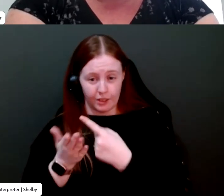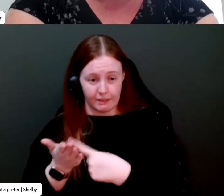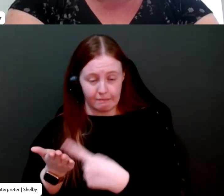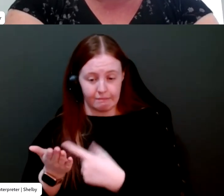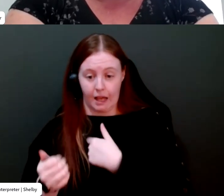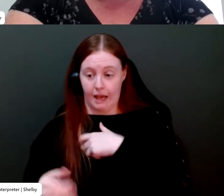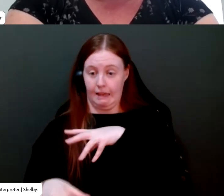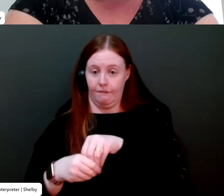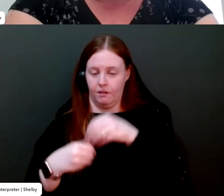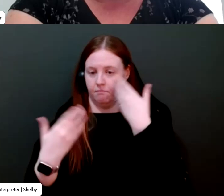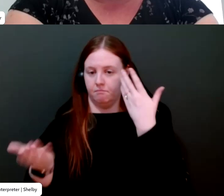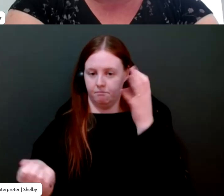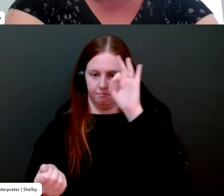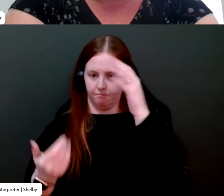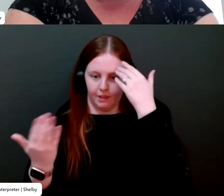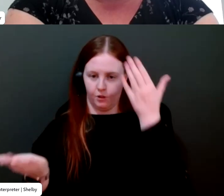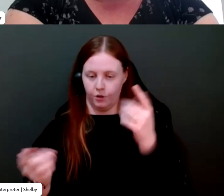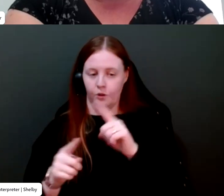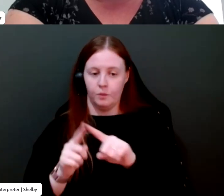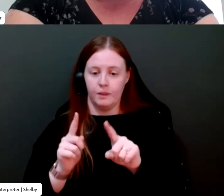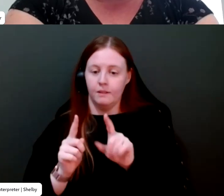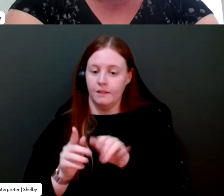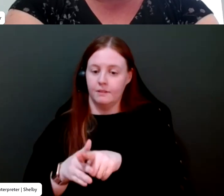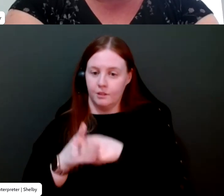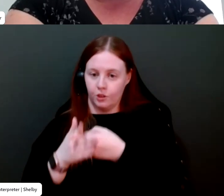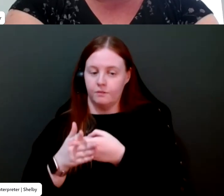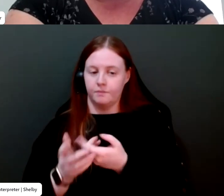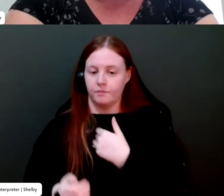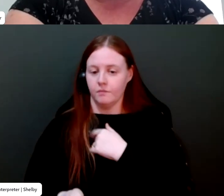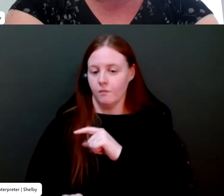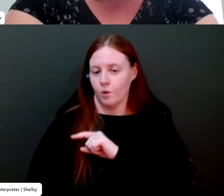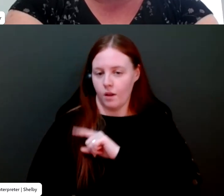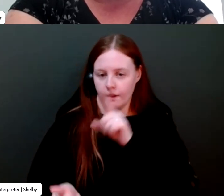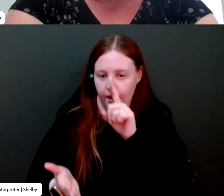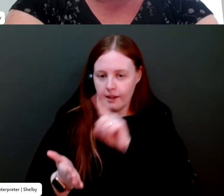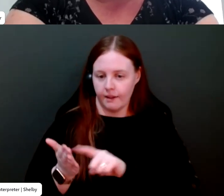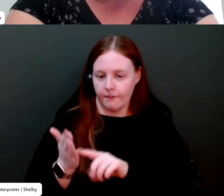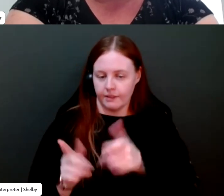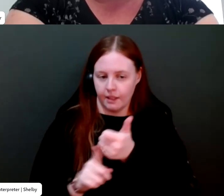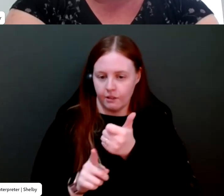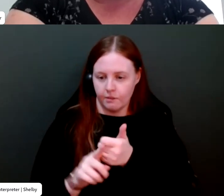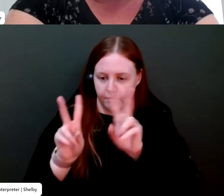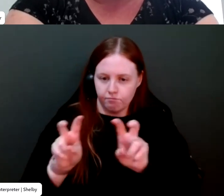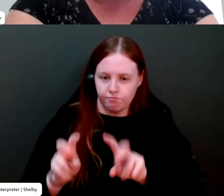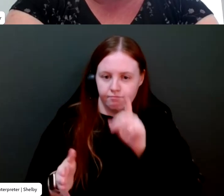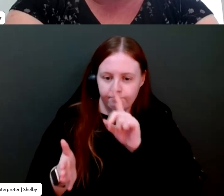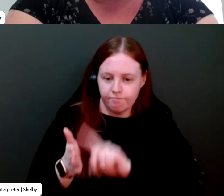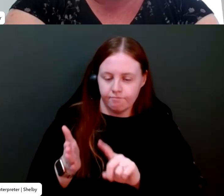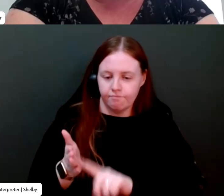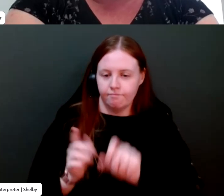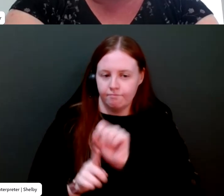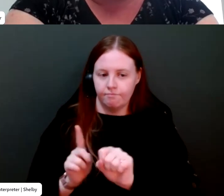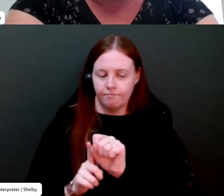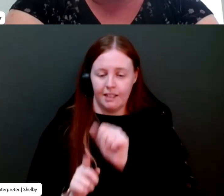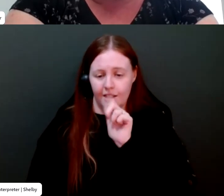but that's a big start, is you're going to have qualified investigators to be investigating these cases. And it's more than just intimate partner violence.